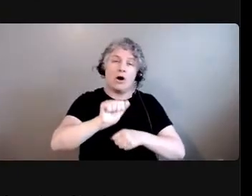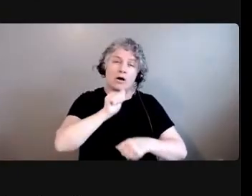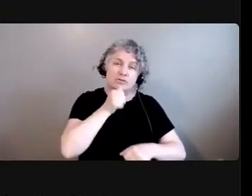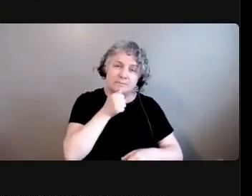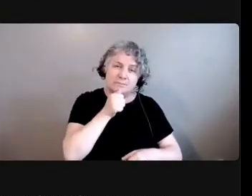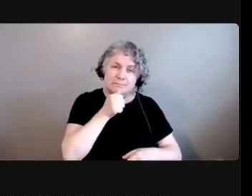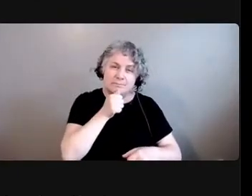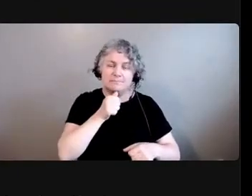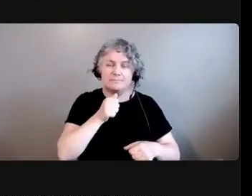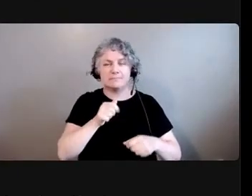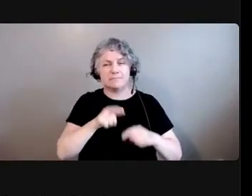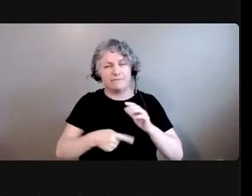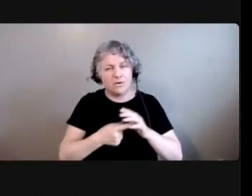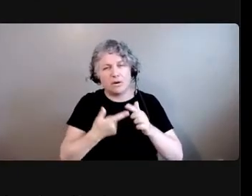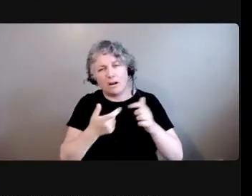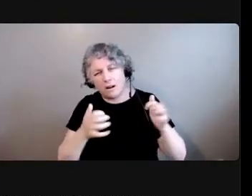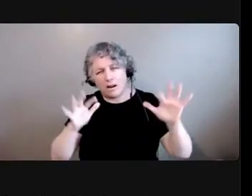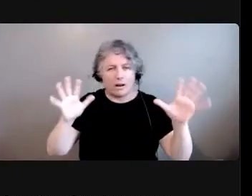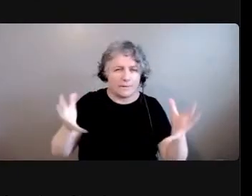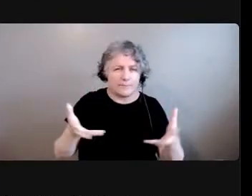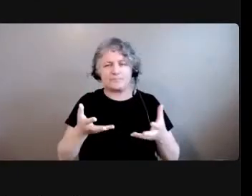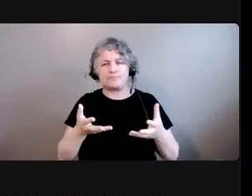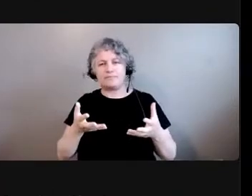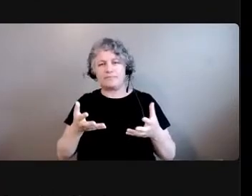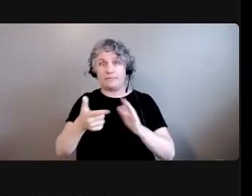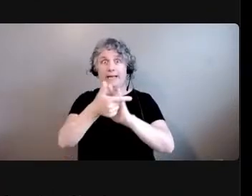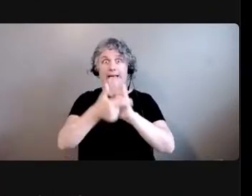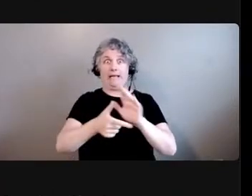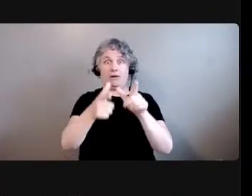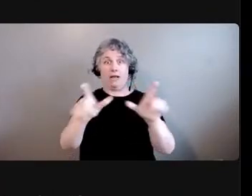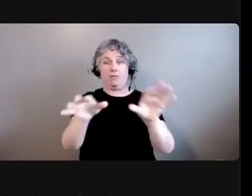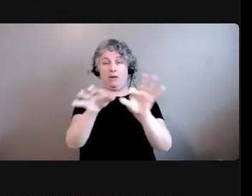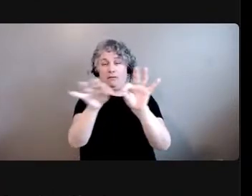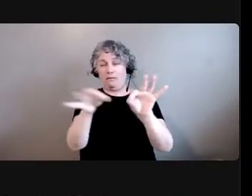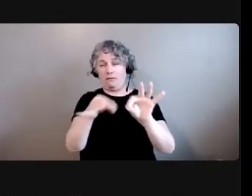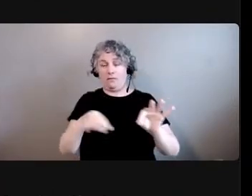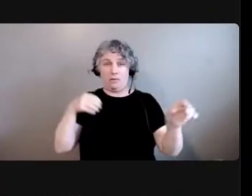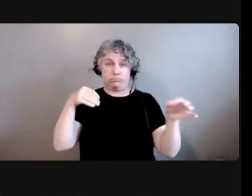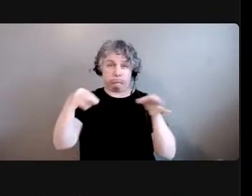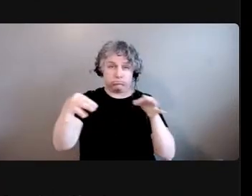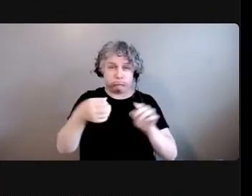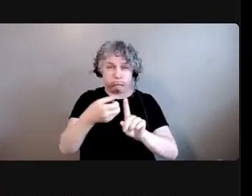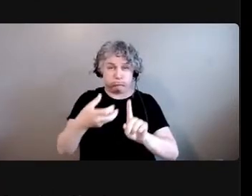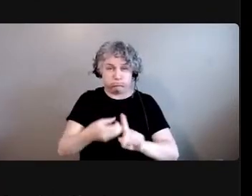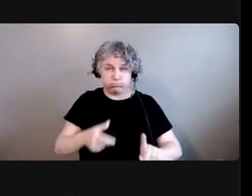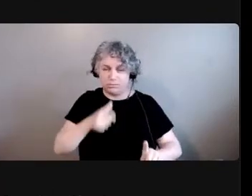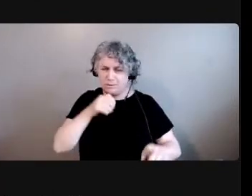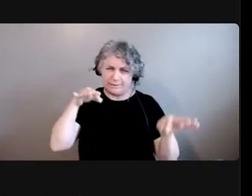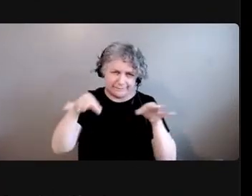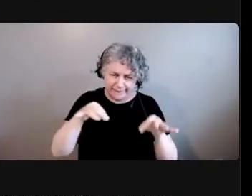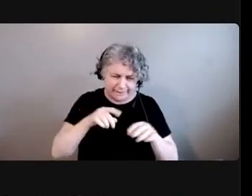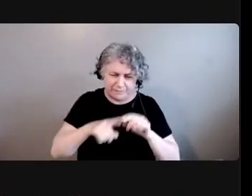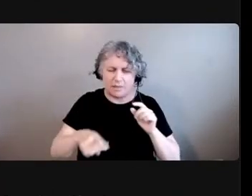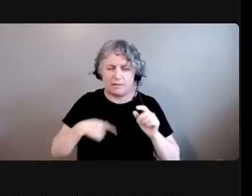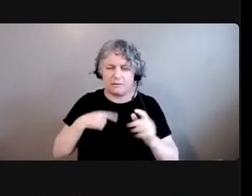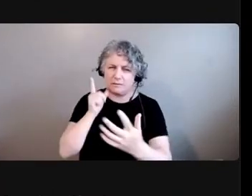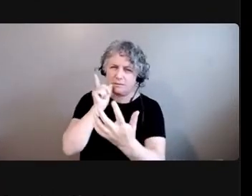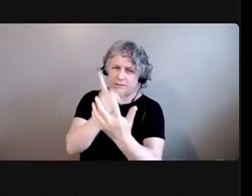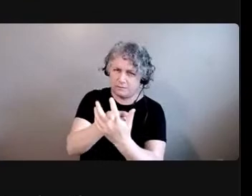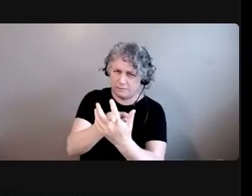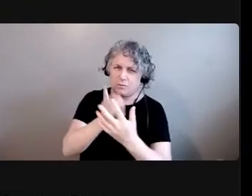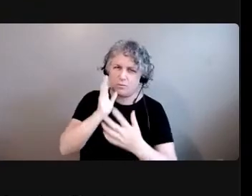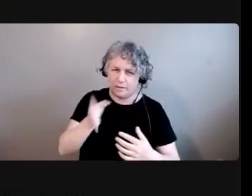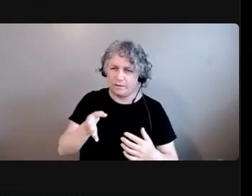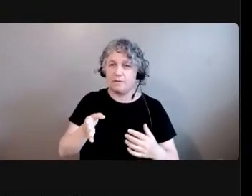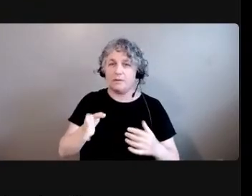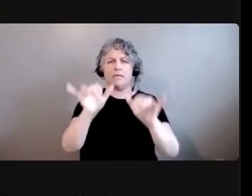spend time defining any of those terms here, but rather I'm using this to illustrate a bit of a point for you. The system has been